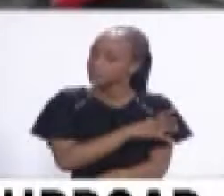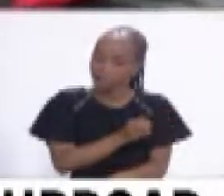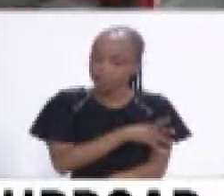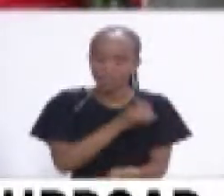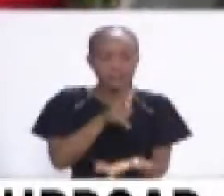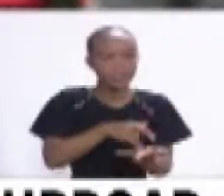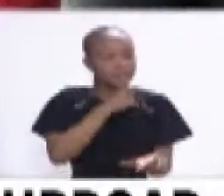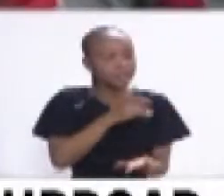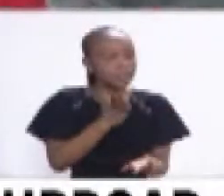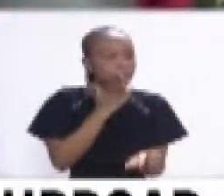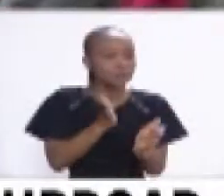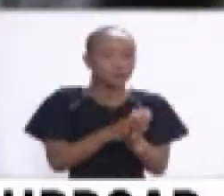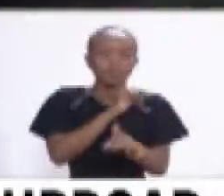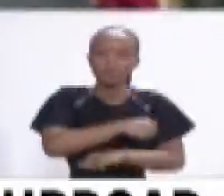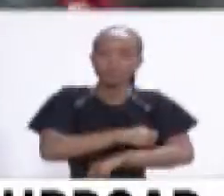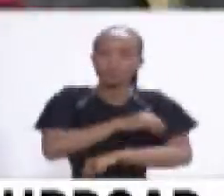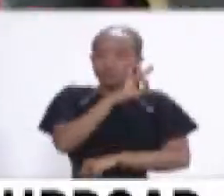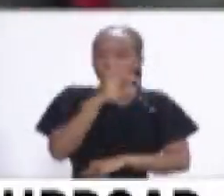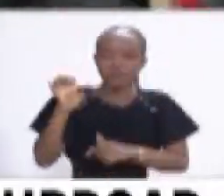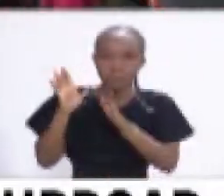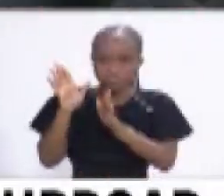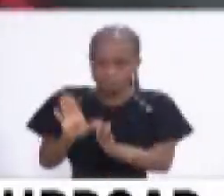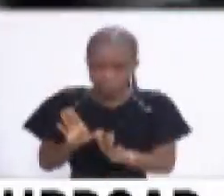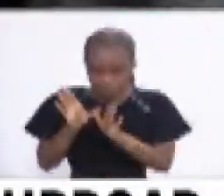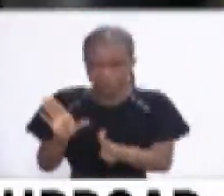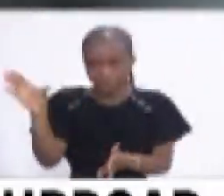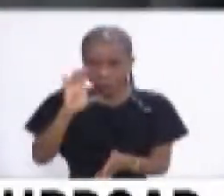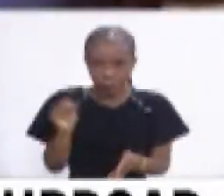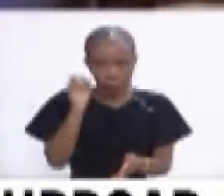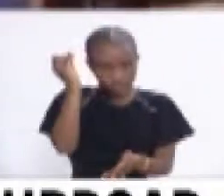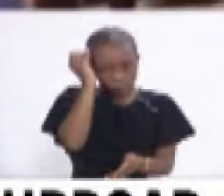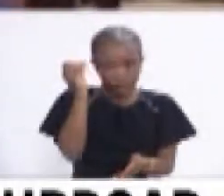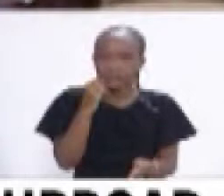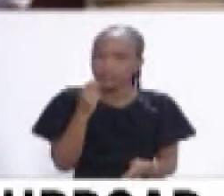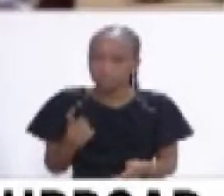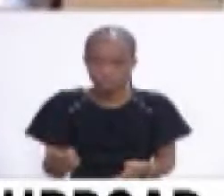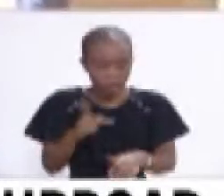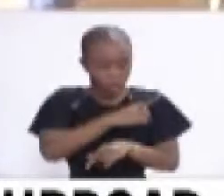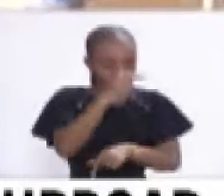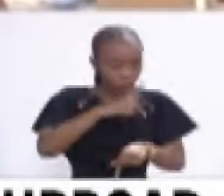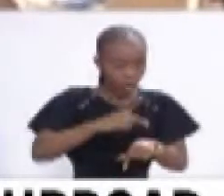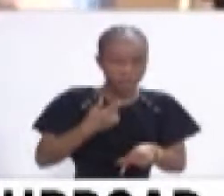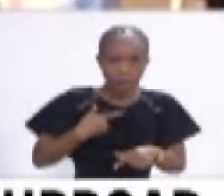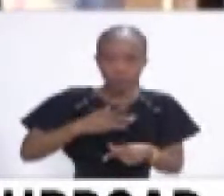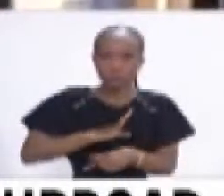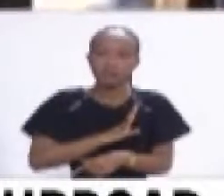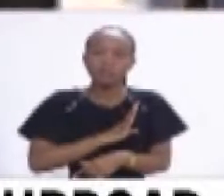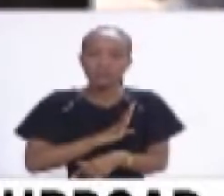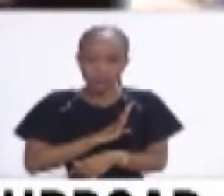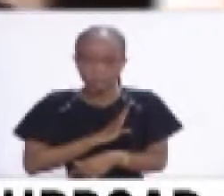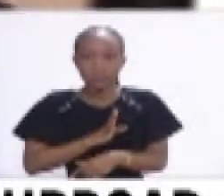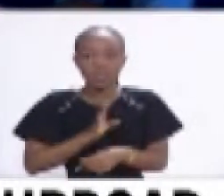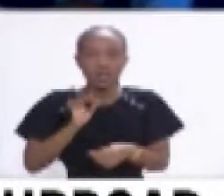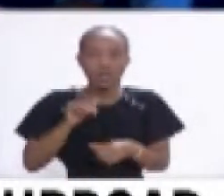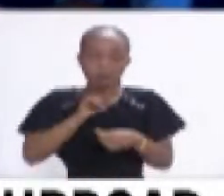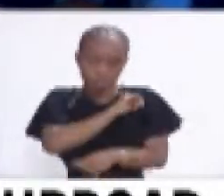parents with school fees arrears. Education CS George Magoha says principals have moral authority to send back